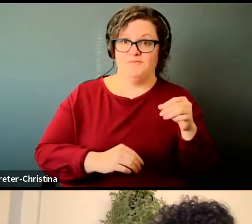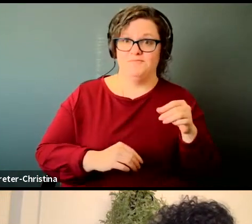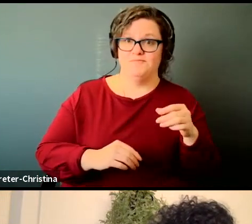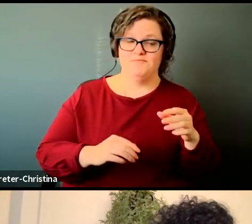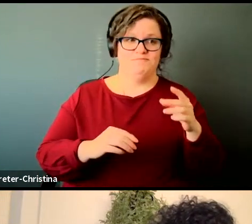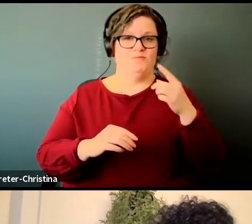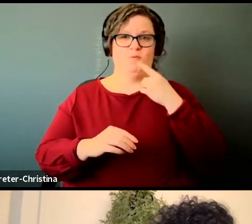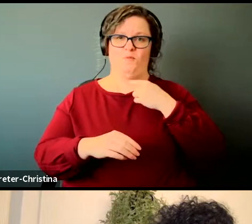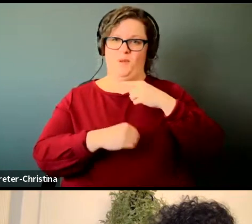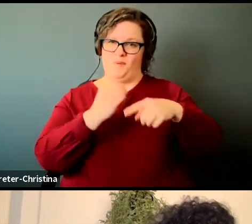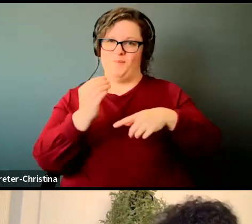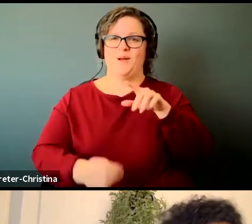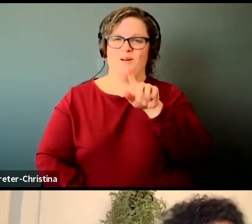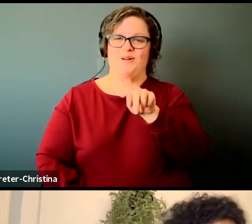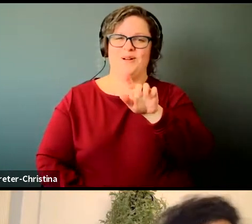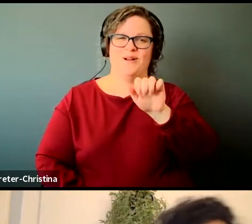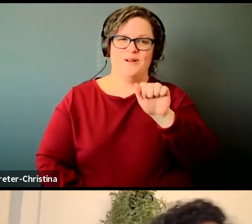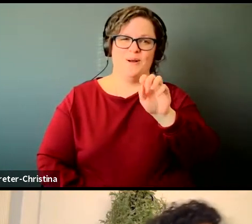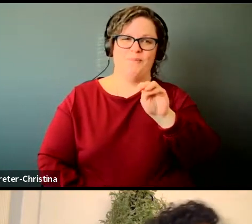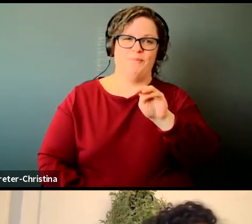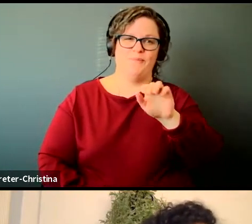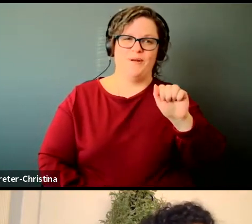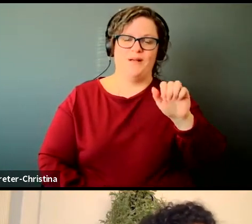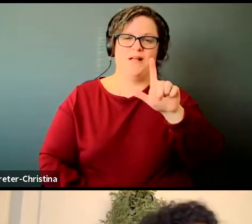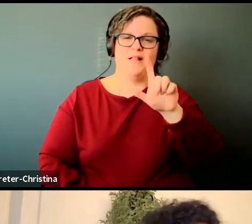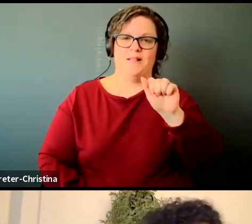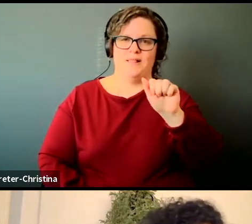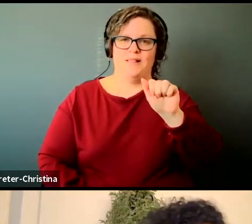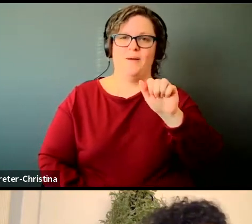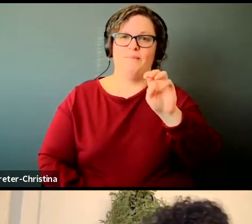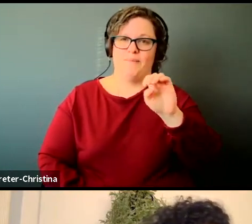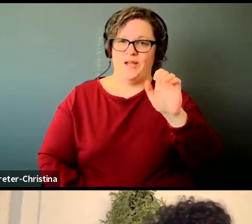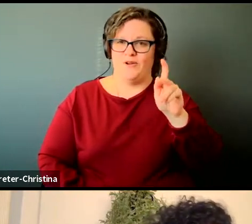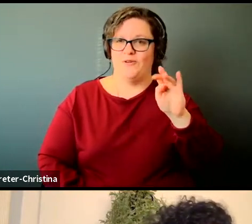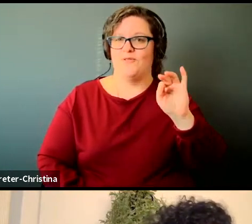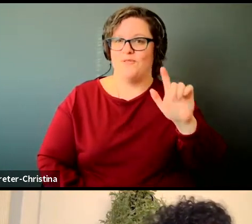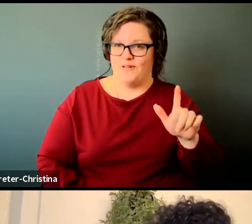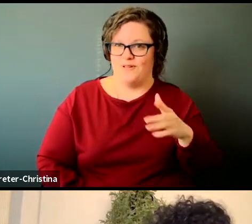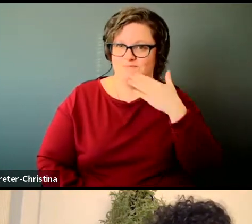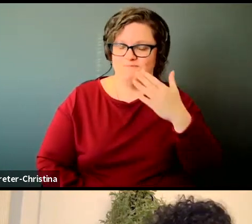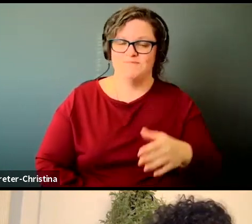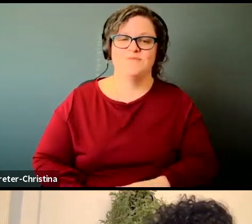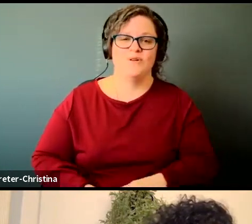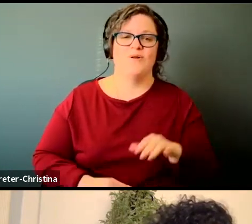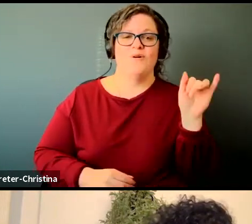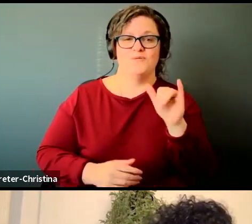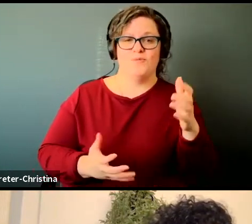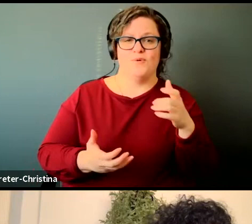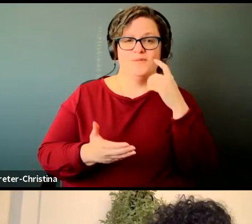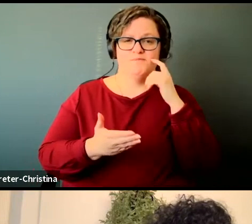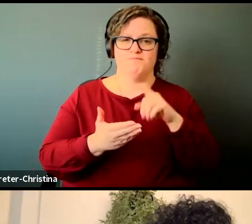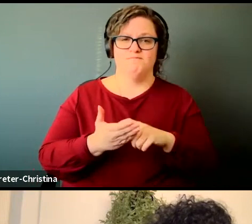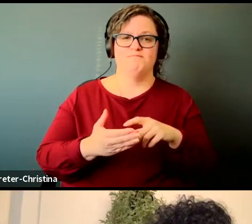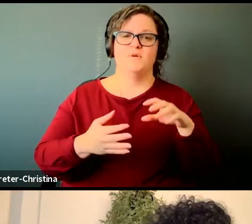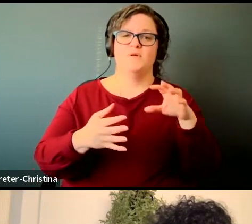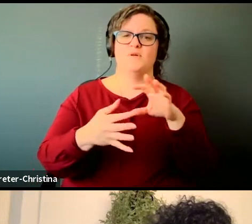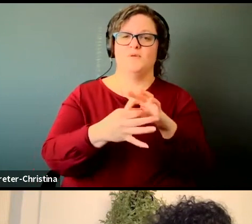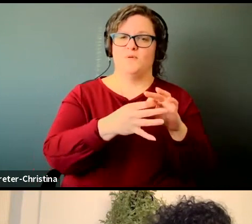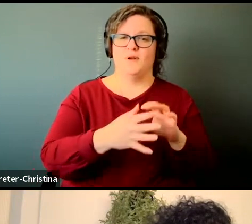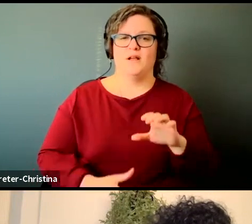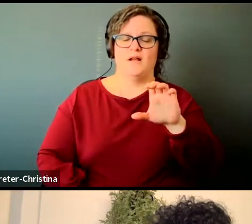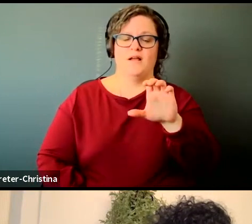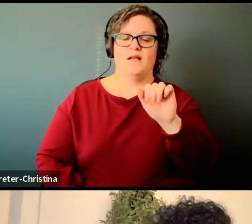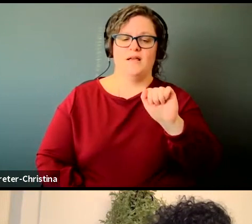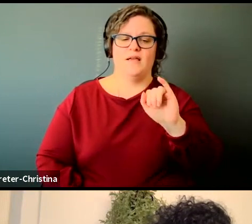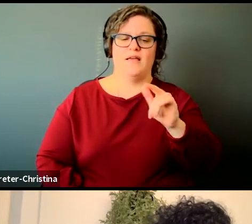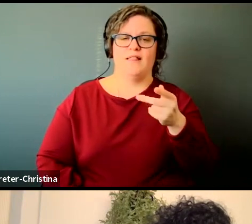I'm also very grateful to the School of Art Galleries, or to the School of Arts Media and Events Coordinator, Kaylin Harrison, who helps run these virtual